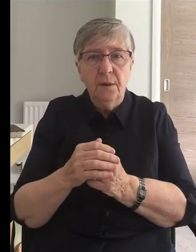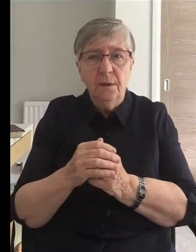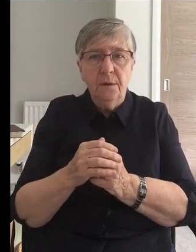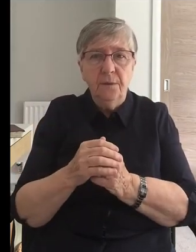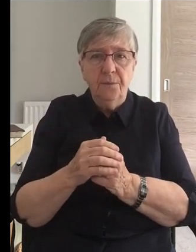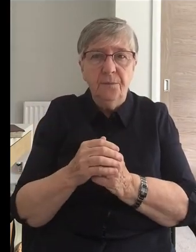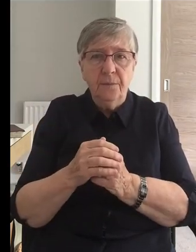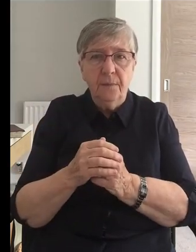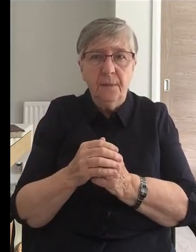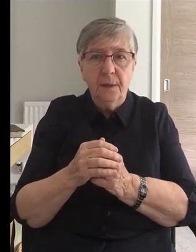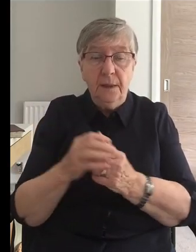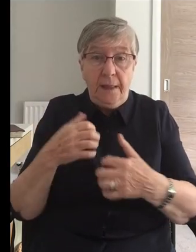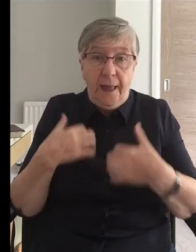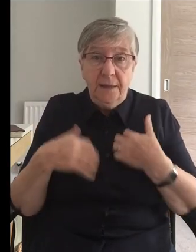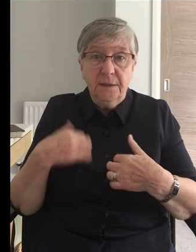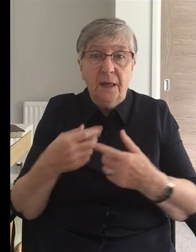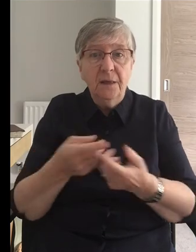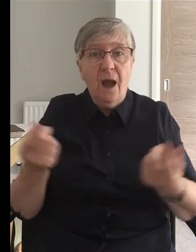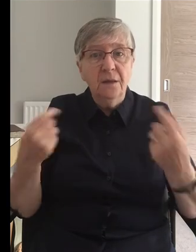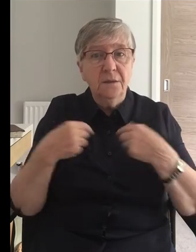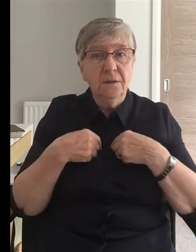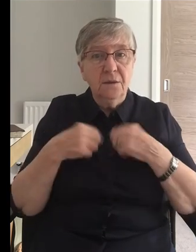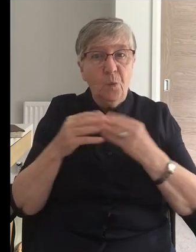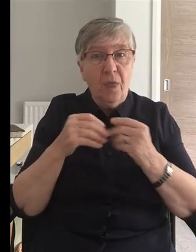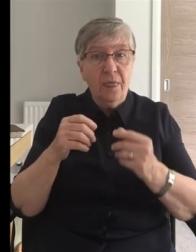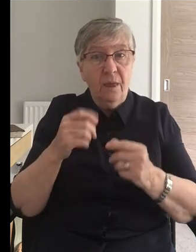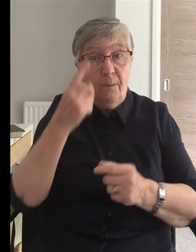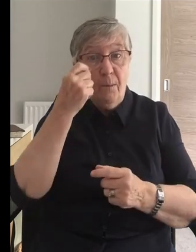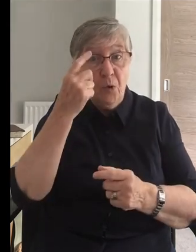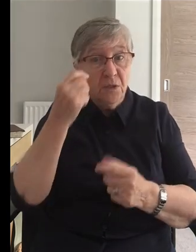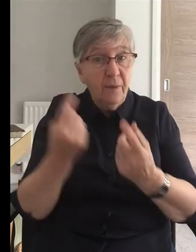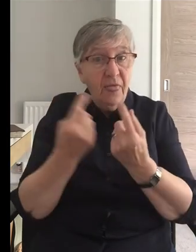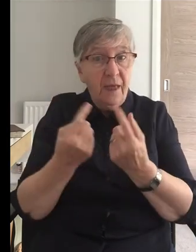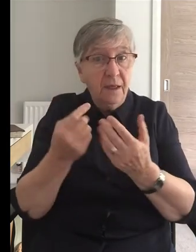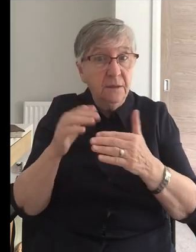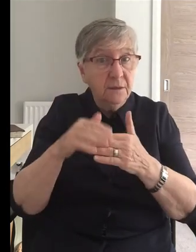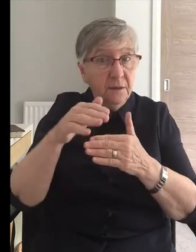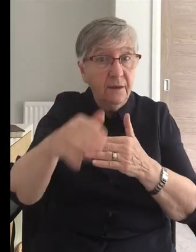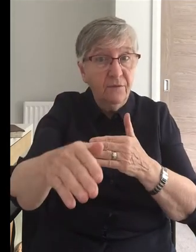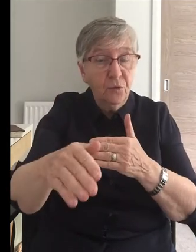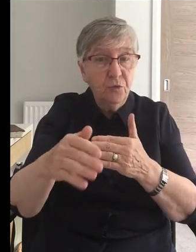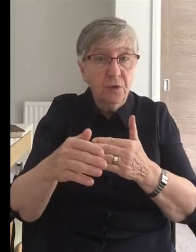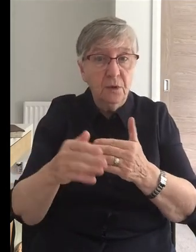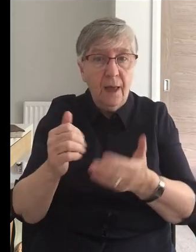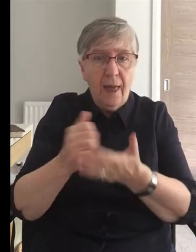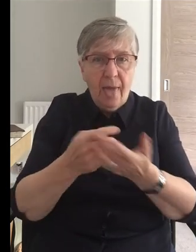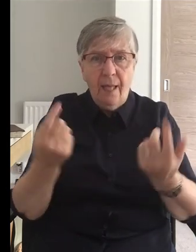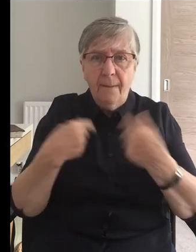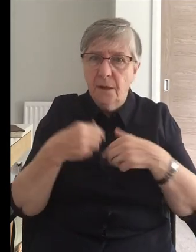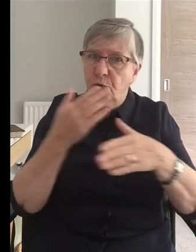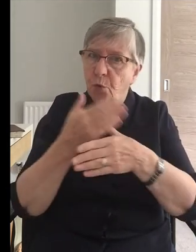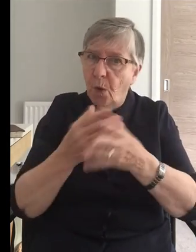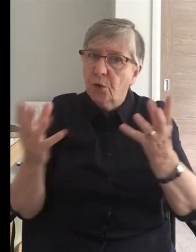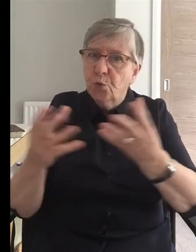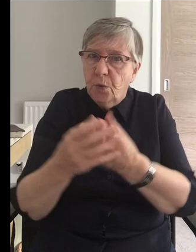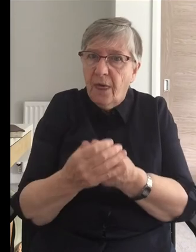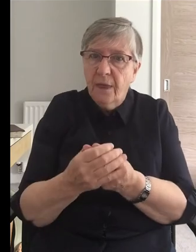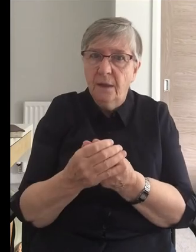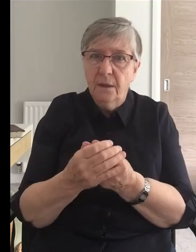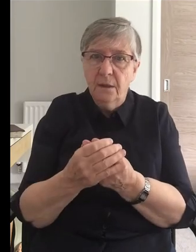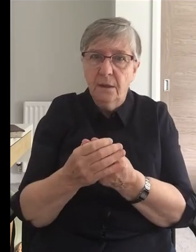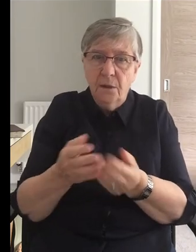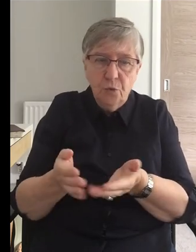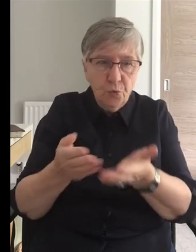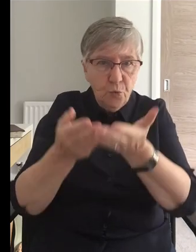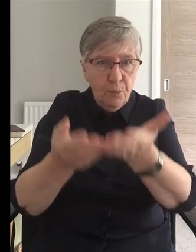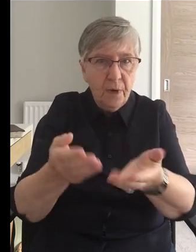Please excite us with the possibilities ahead. Please help us to work together to bring your love